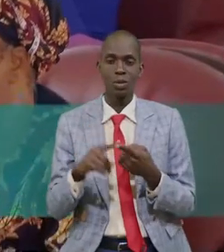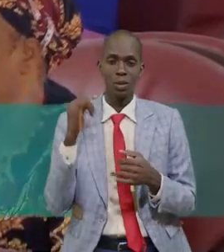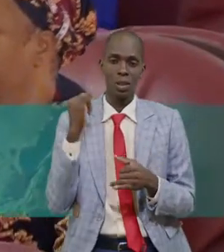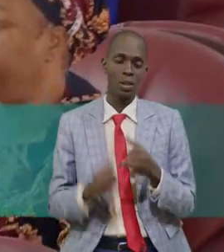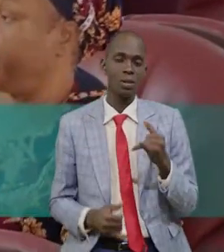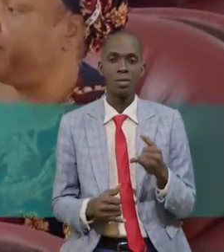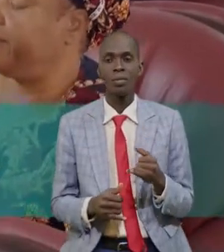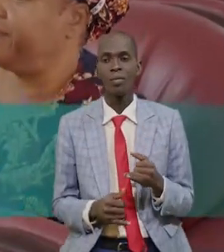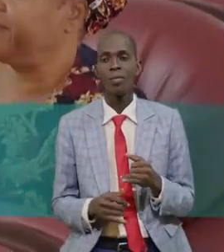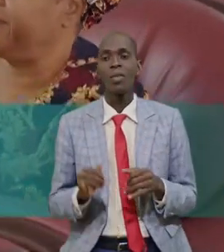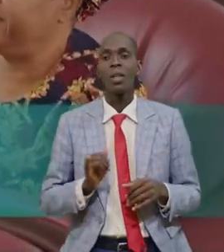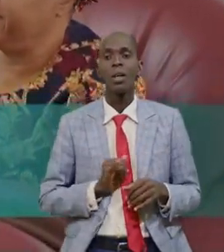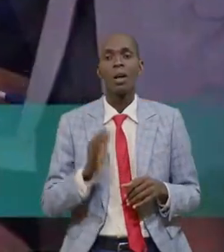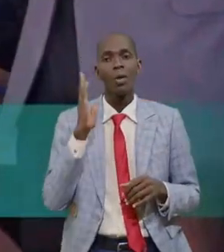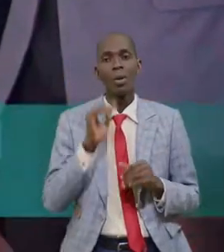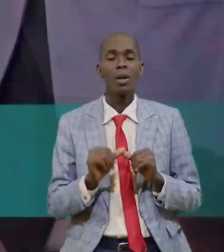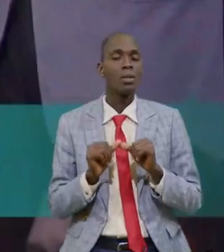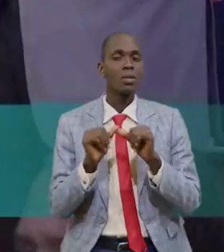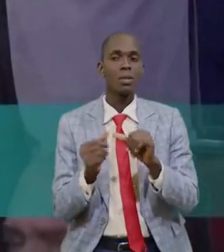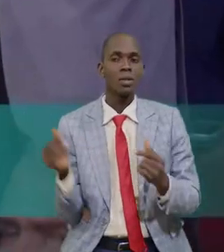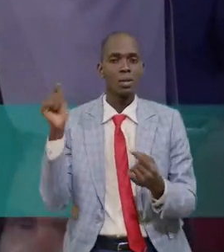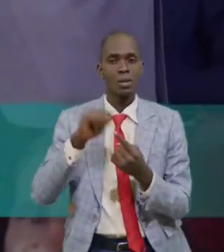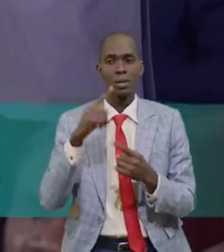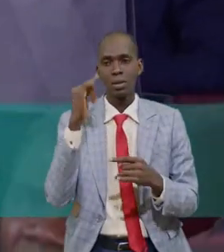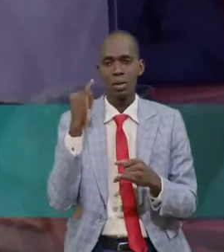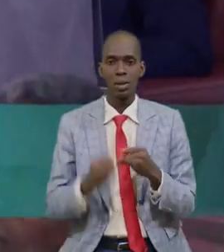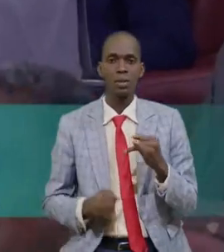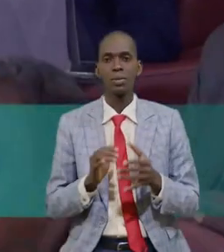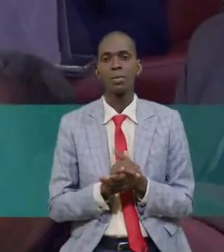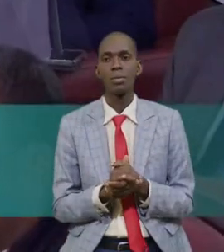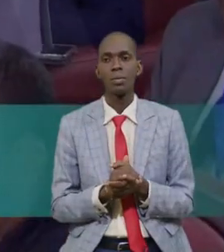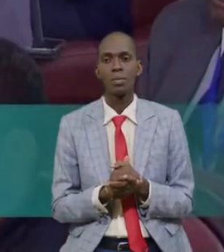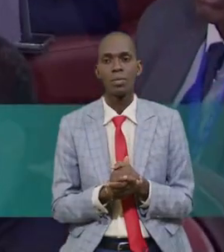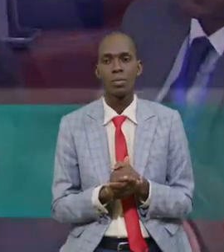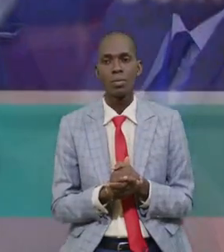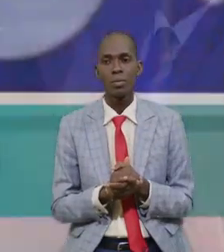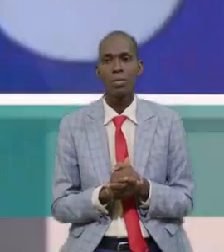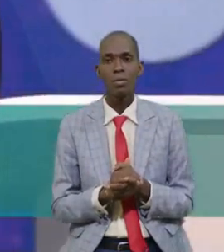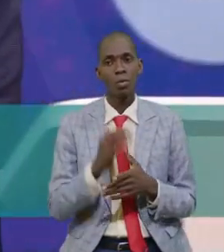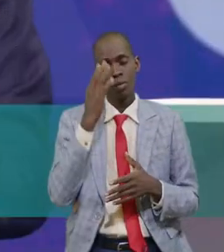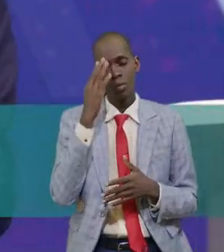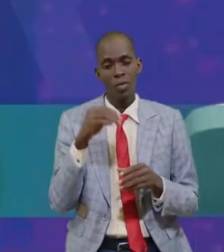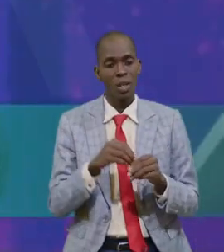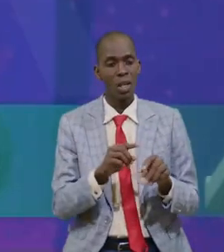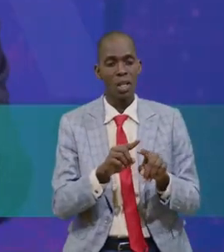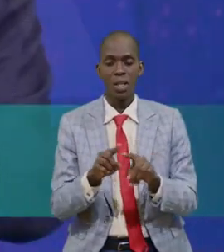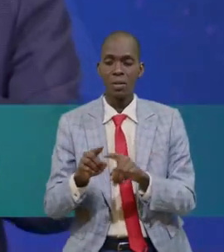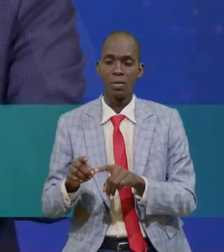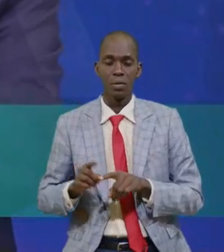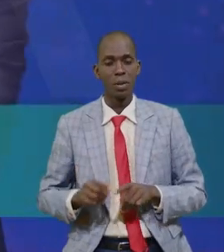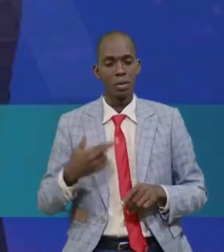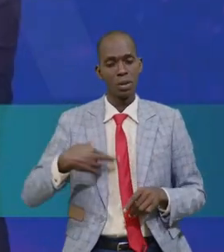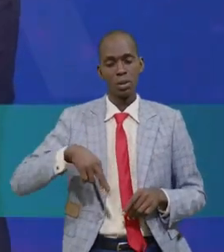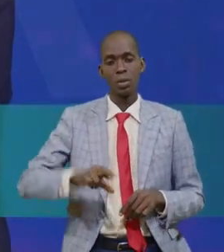there, I'm going till the end. You know, in the different religious circles, they